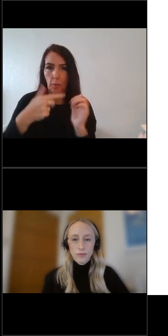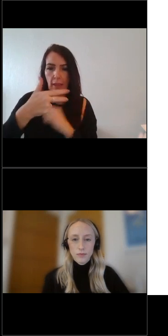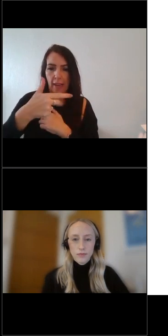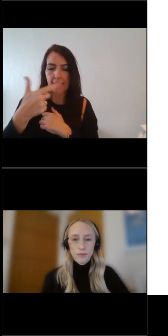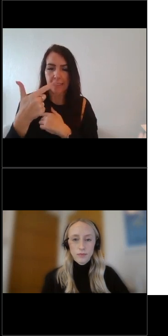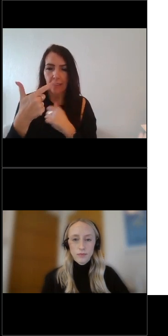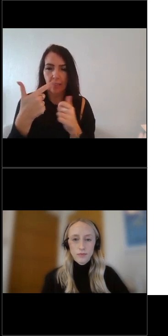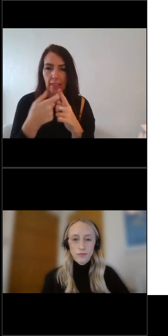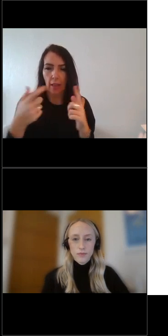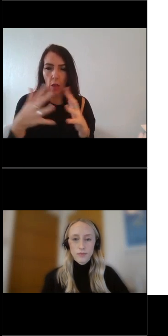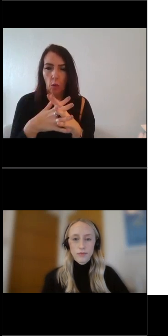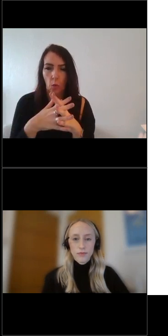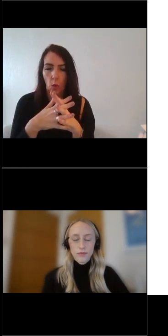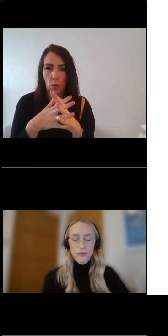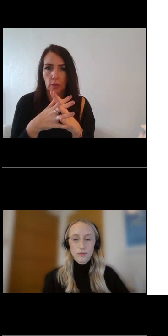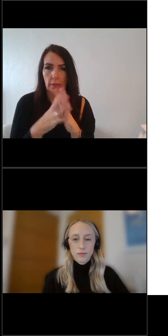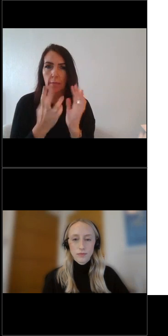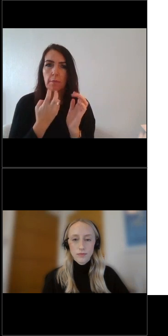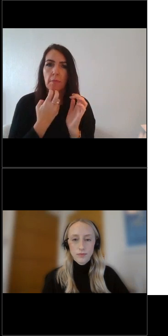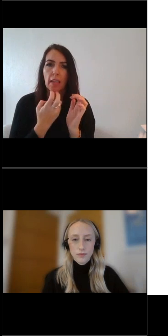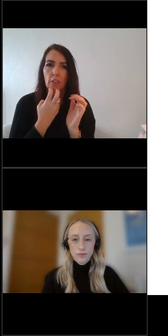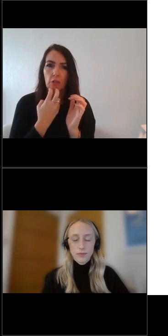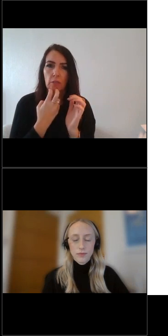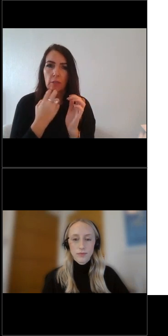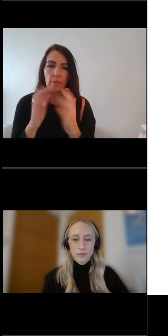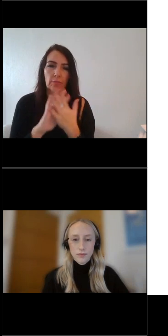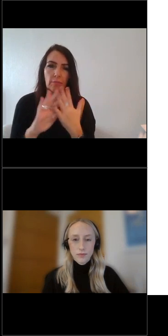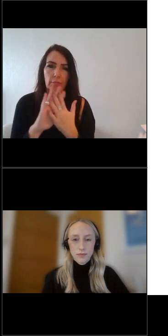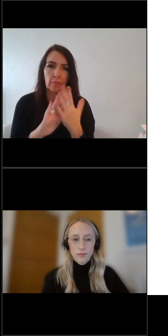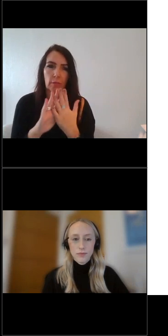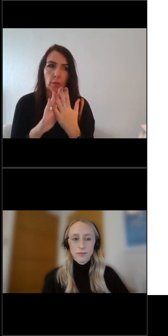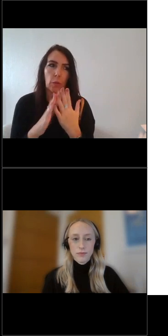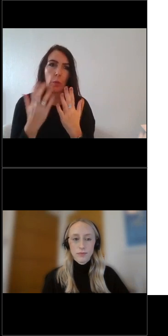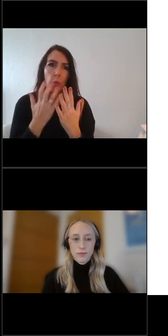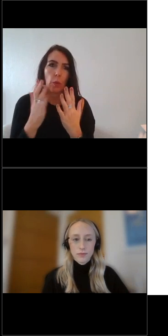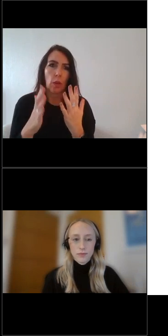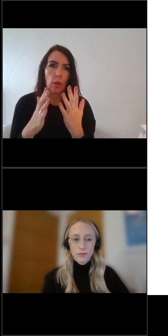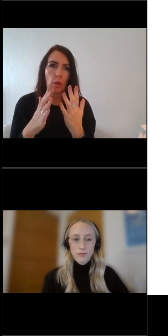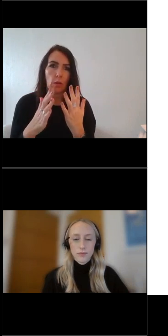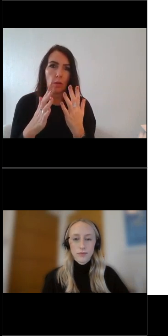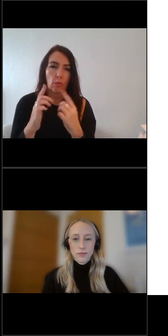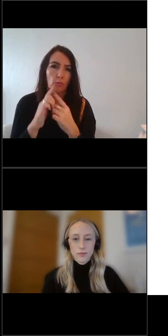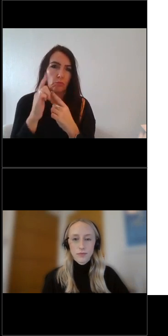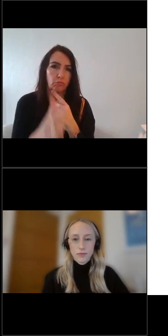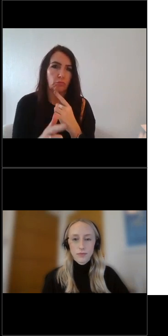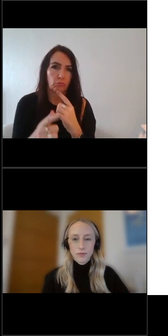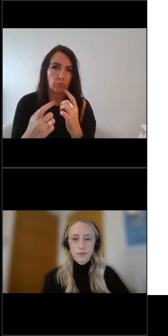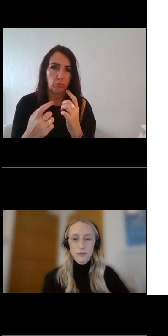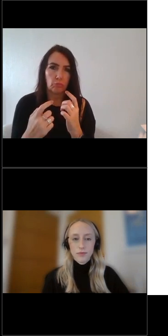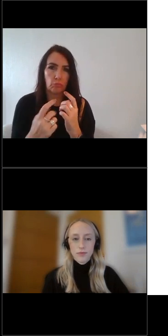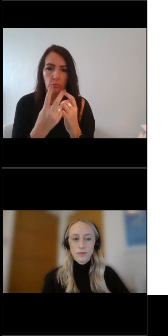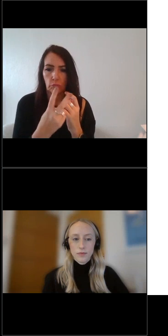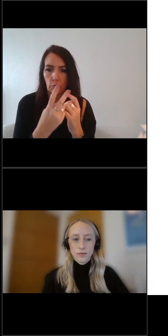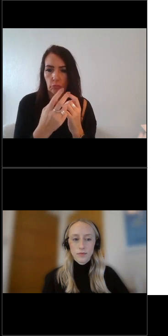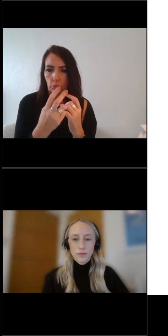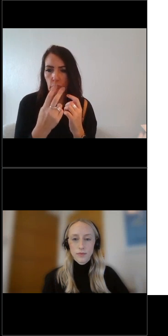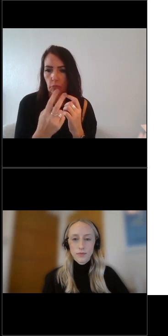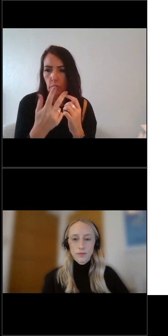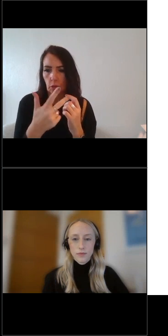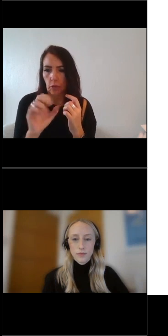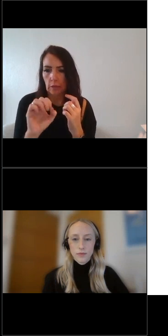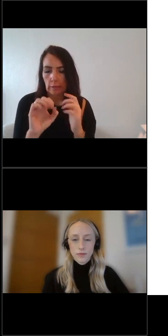kilowatt-hour battery. That's giving you significant range. I think Renault are claiming 280, but